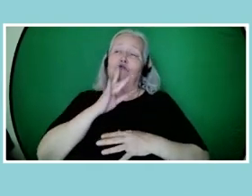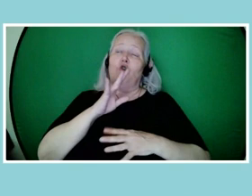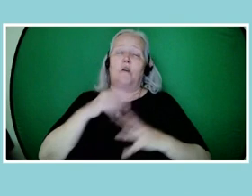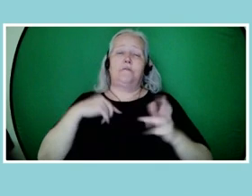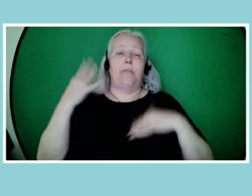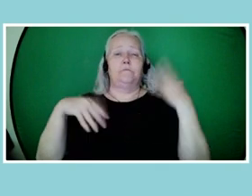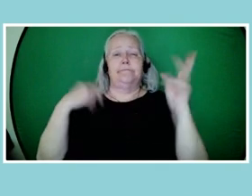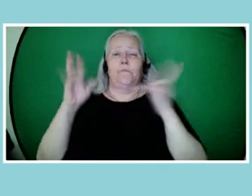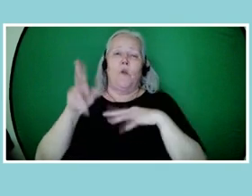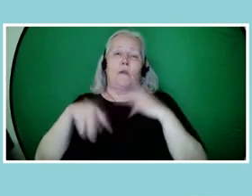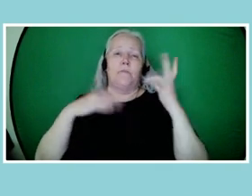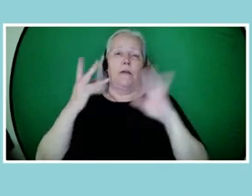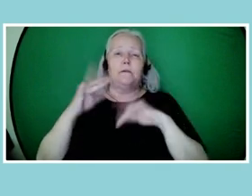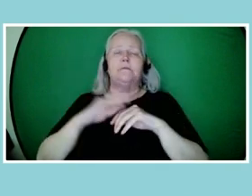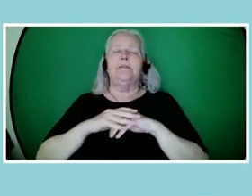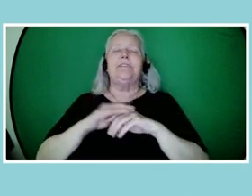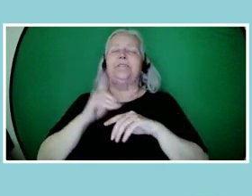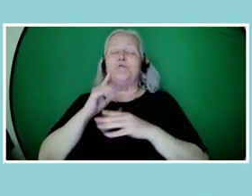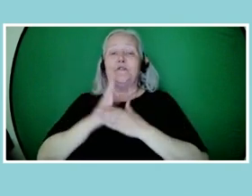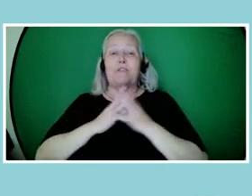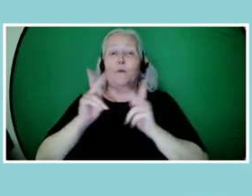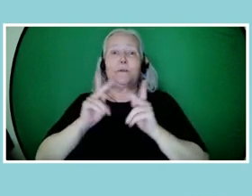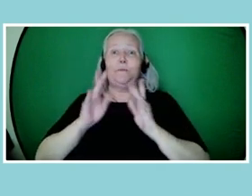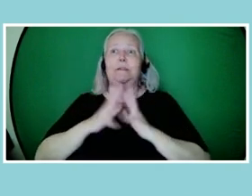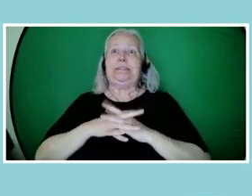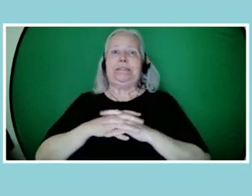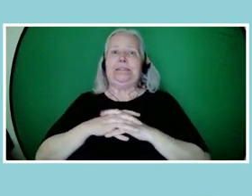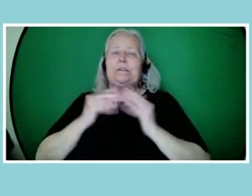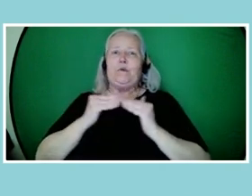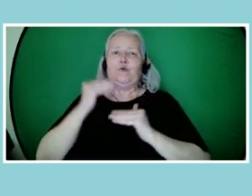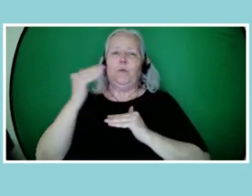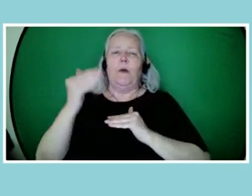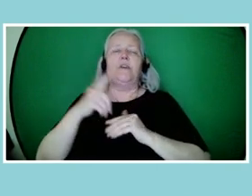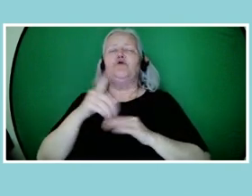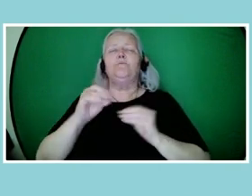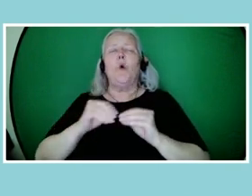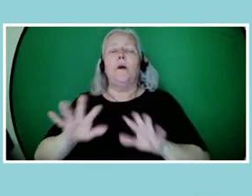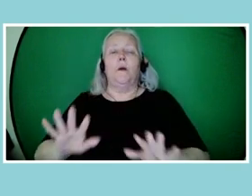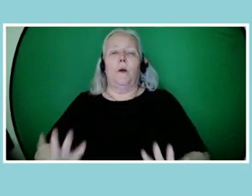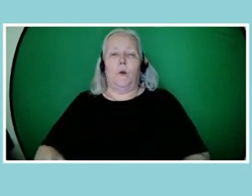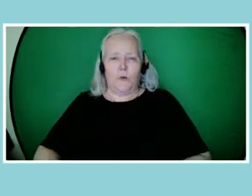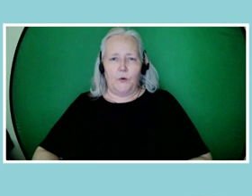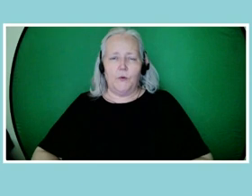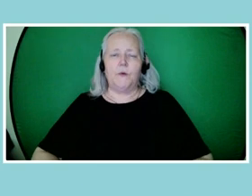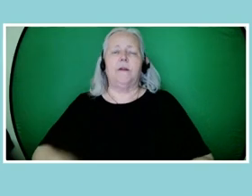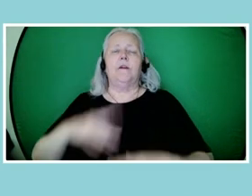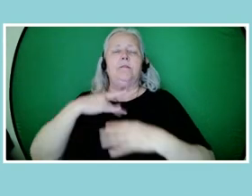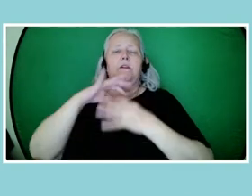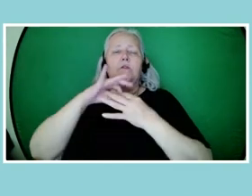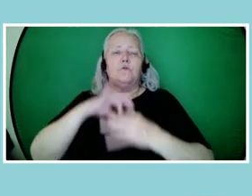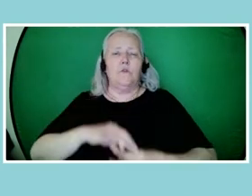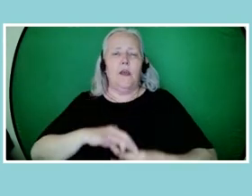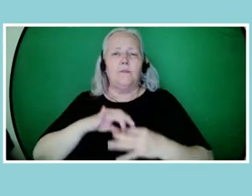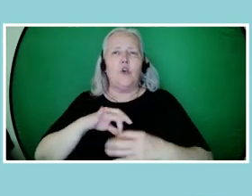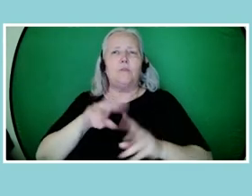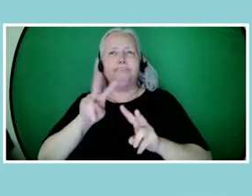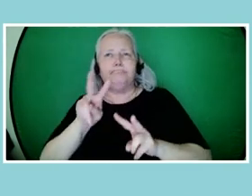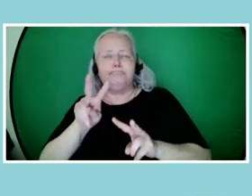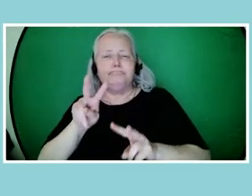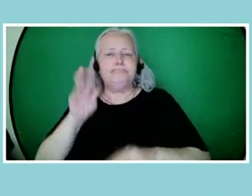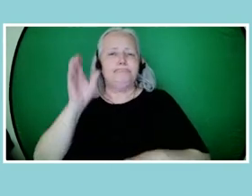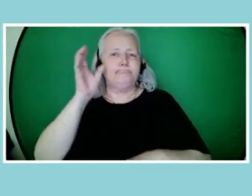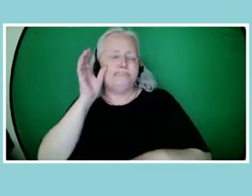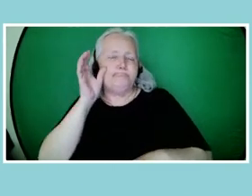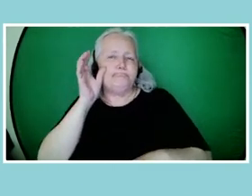too much. So just try to be relaxed, grounded, use active listening, and then really